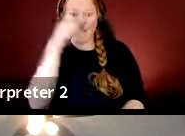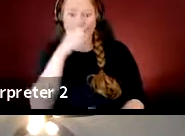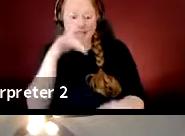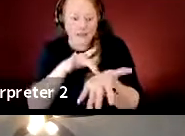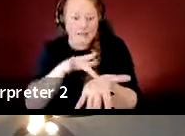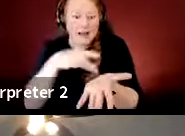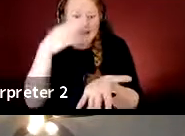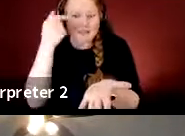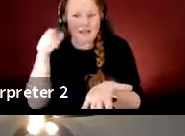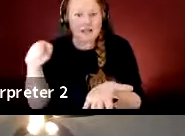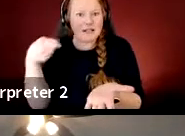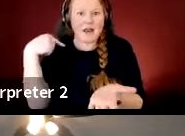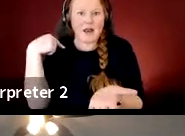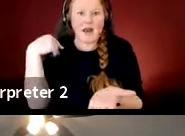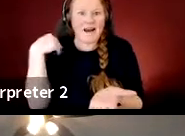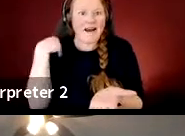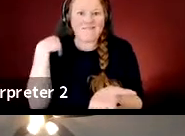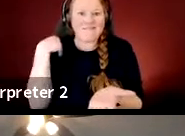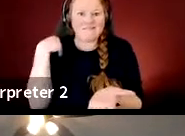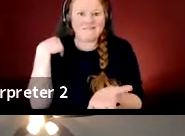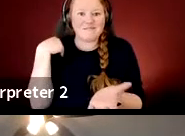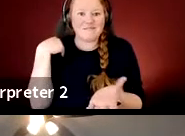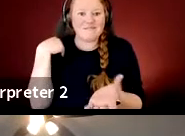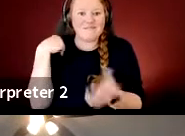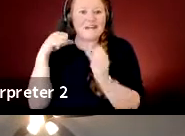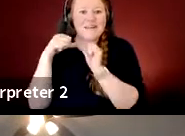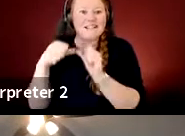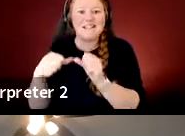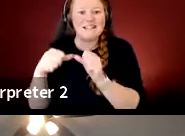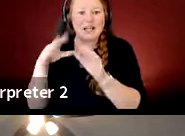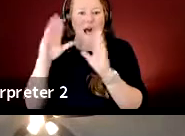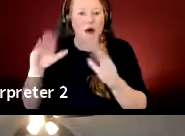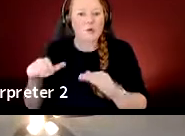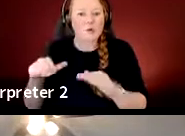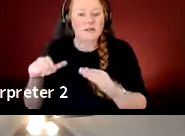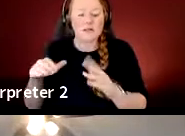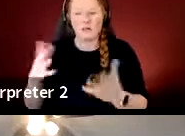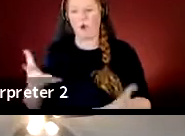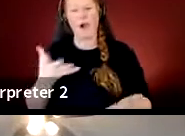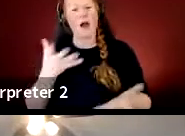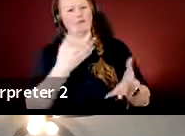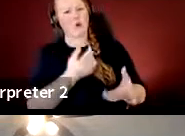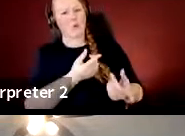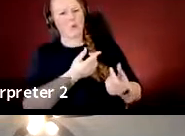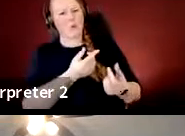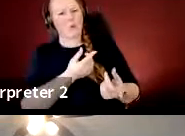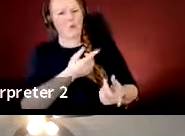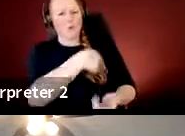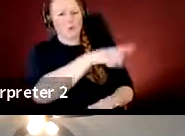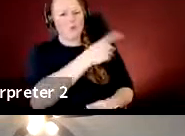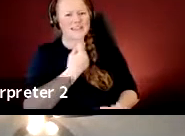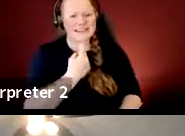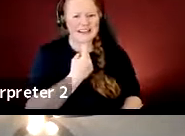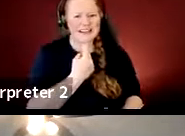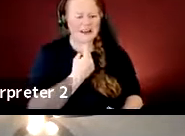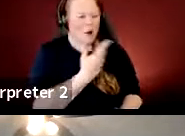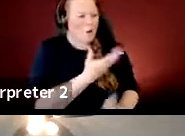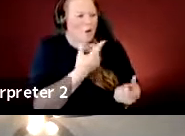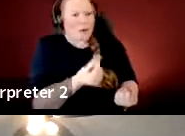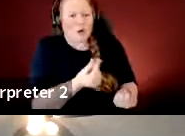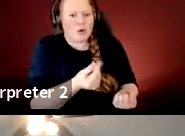that they cannot have consistent housing, as well as what is being said or done for the unhoused